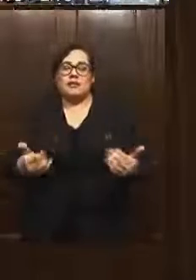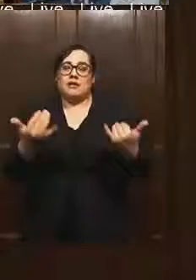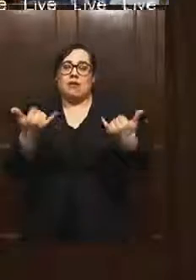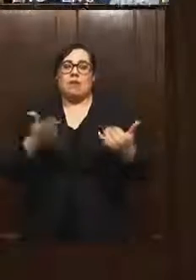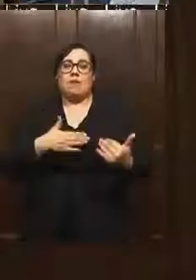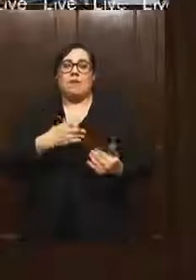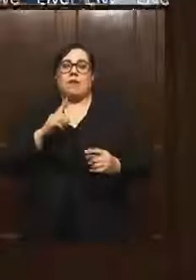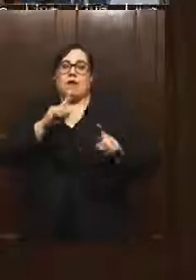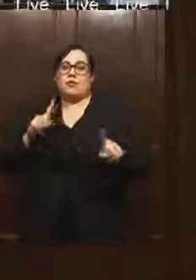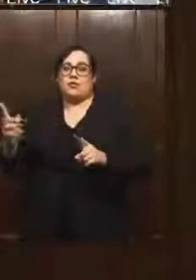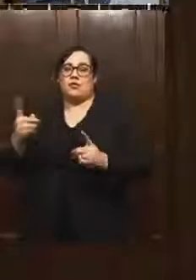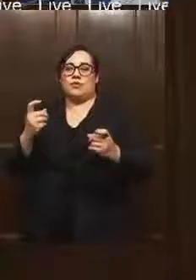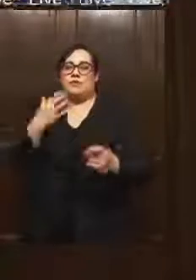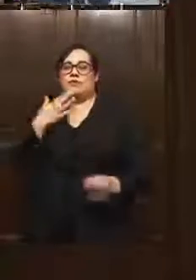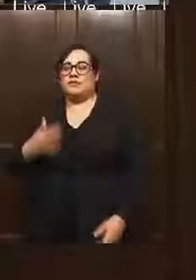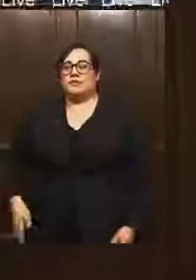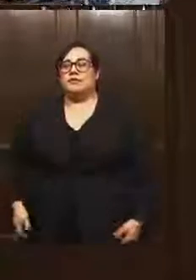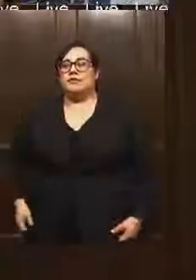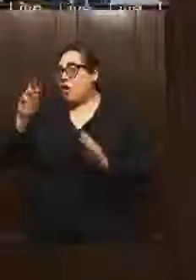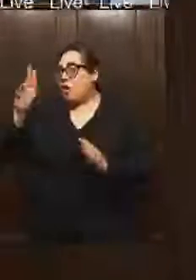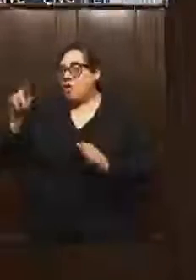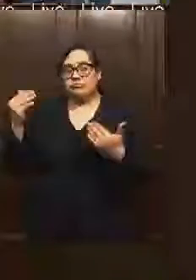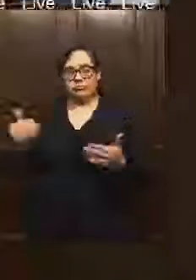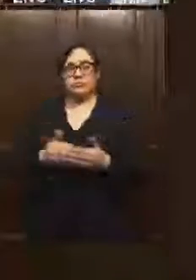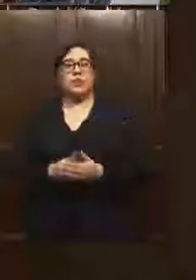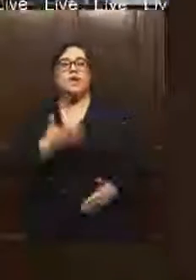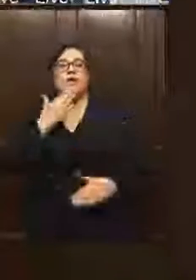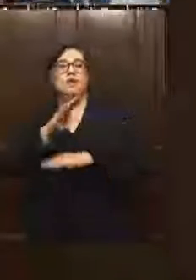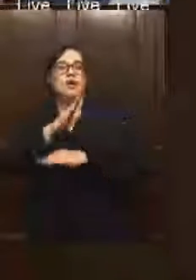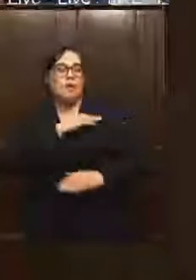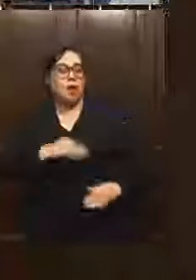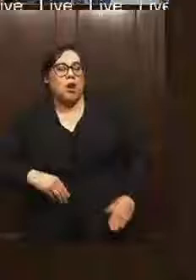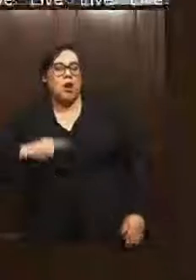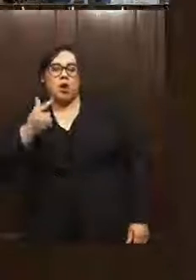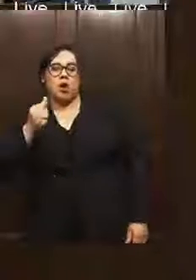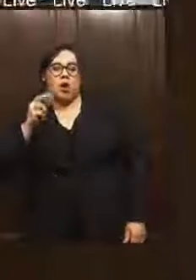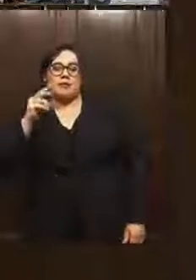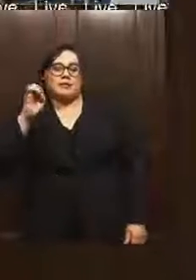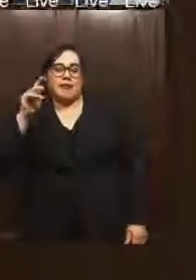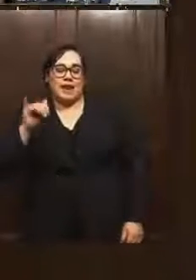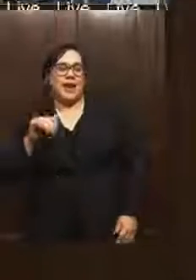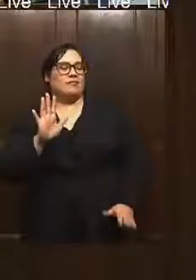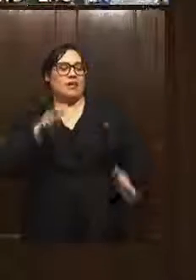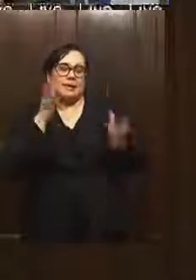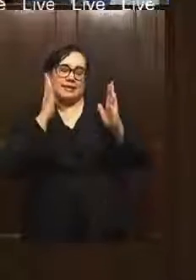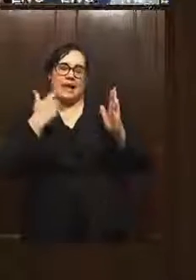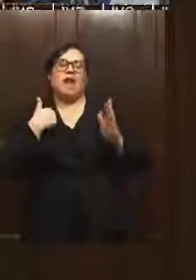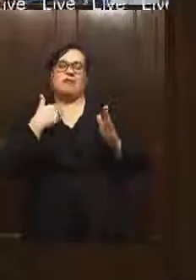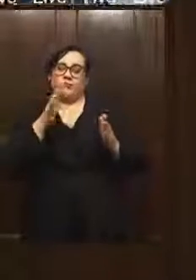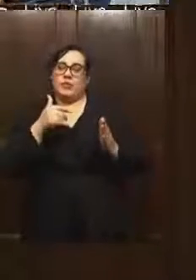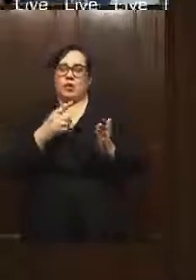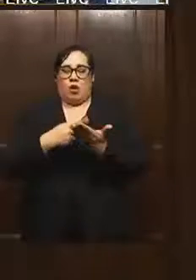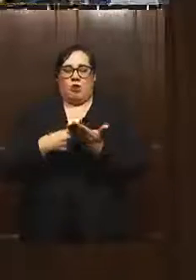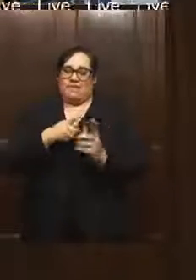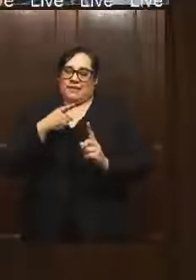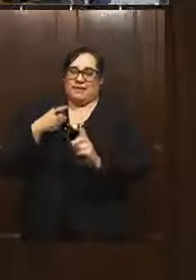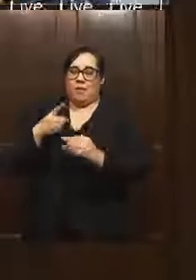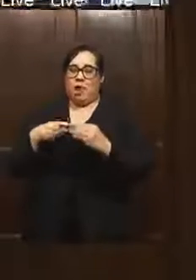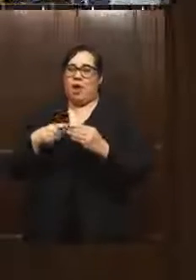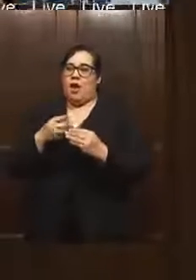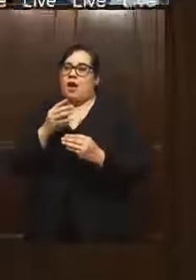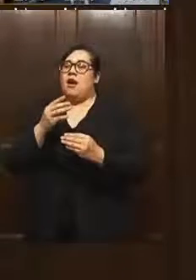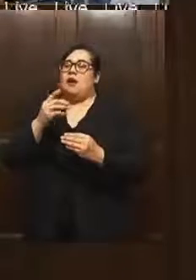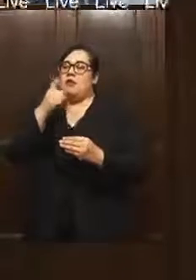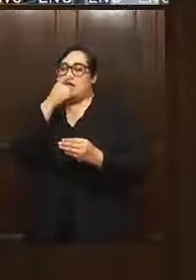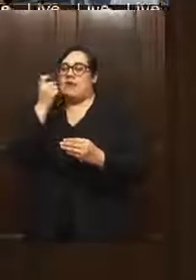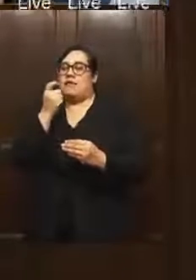answer questions for today. Thanks. Good afternoon, Mayor Garcetti. Listen, let's talk specifically about flower marts since